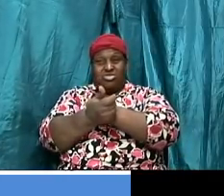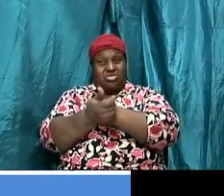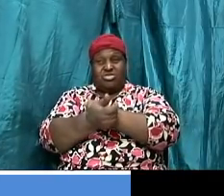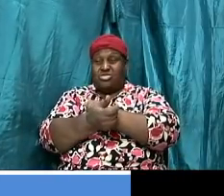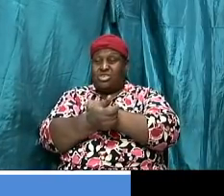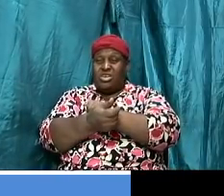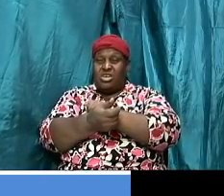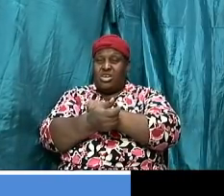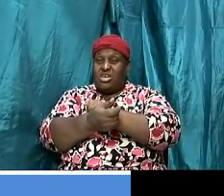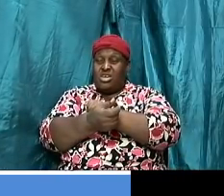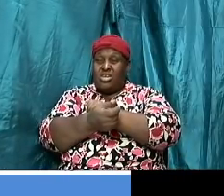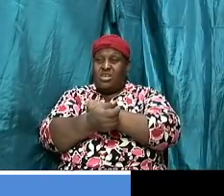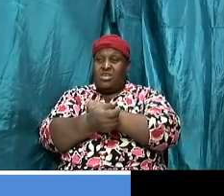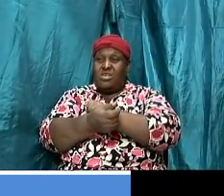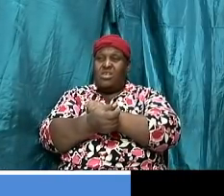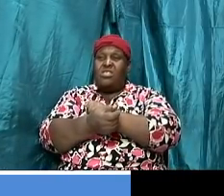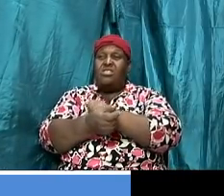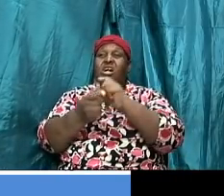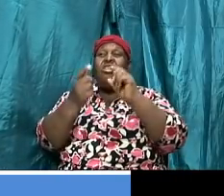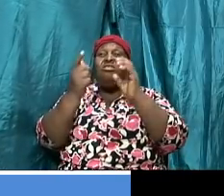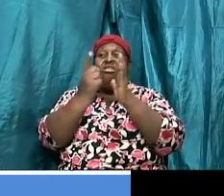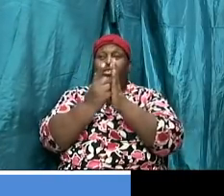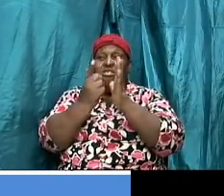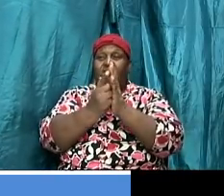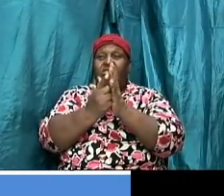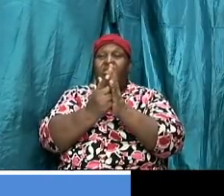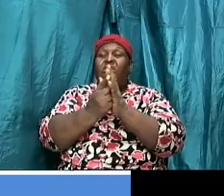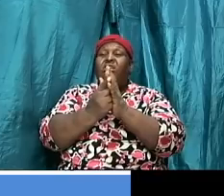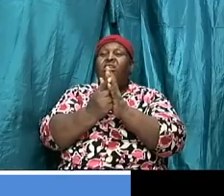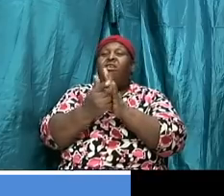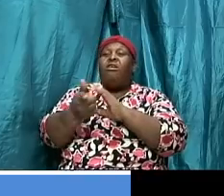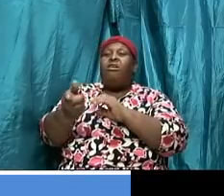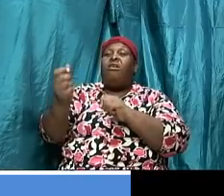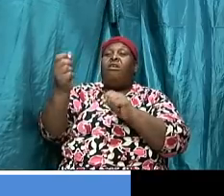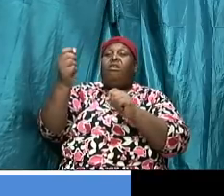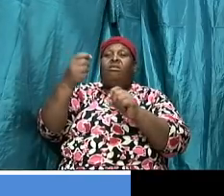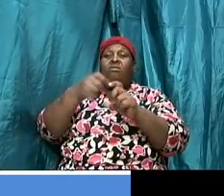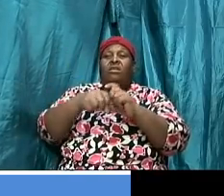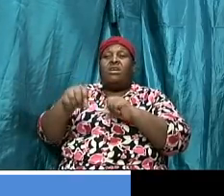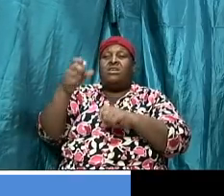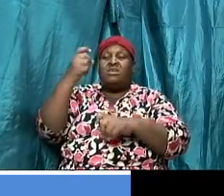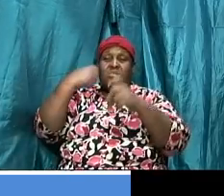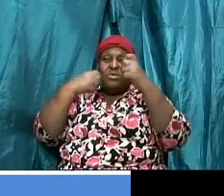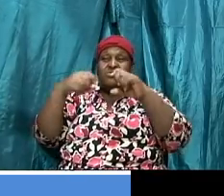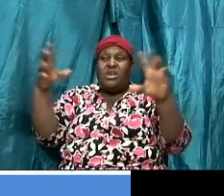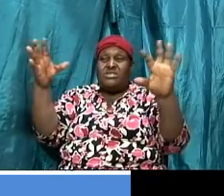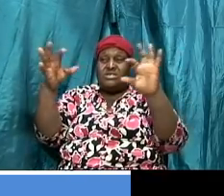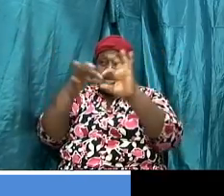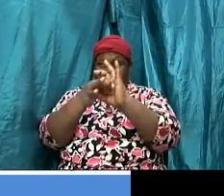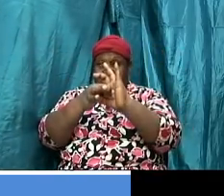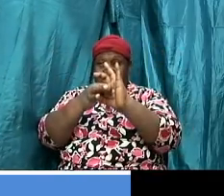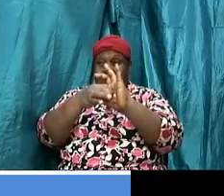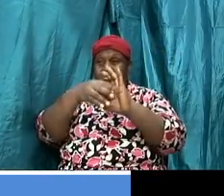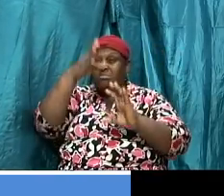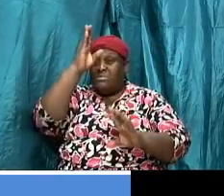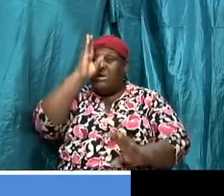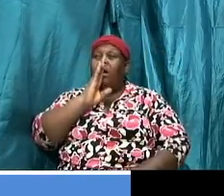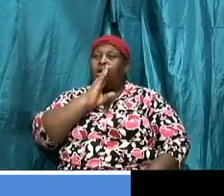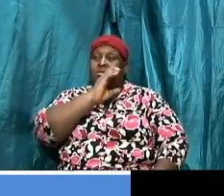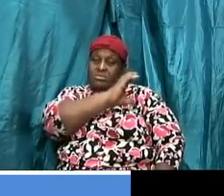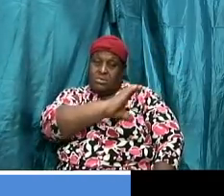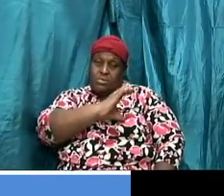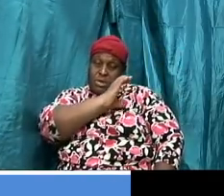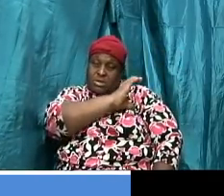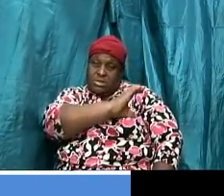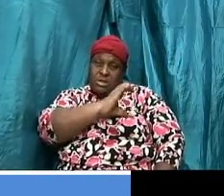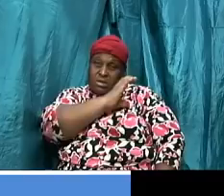moral laws are attached to God's character. And one of the things we know about God is that God is immutable, which means